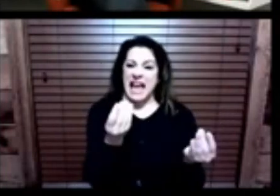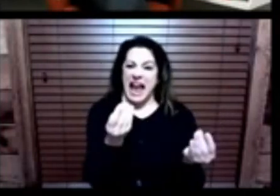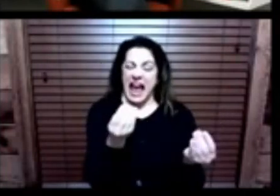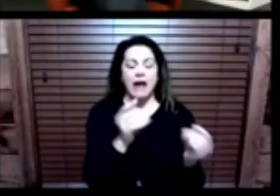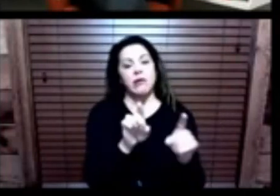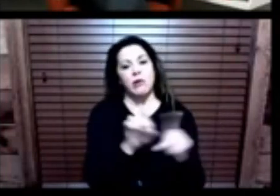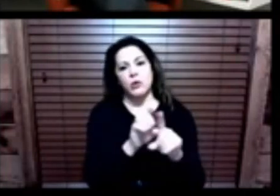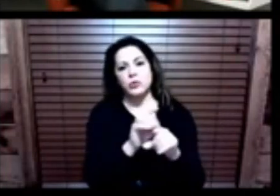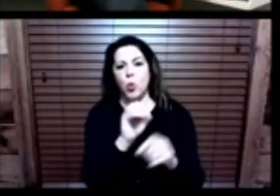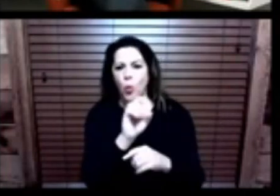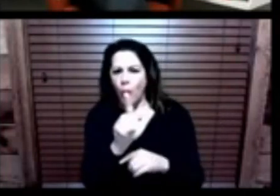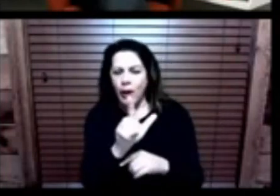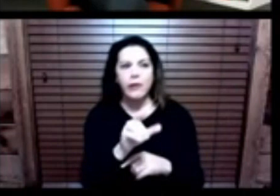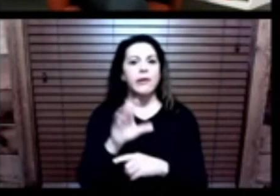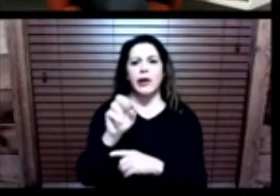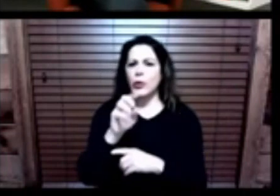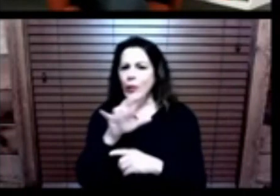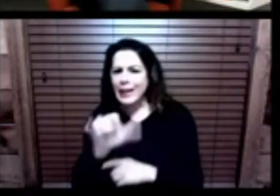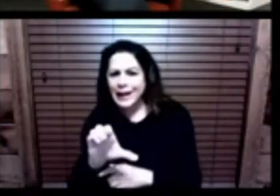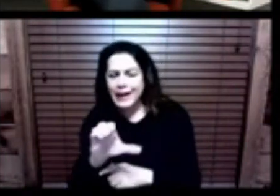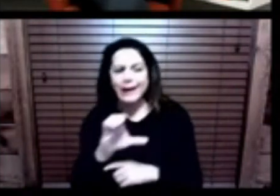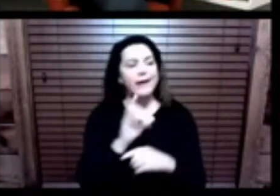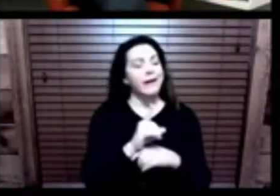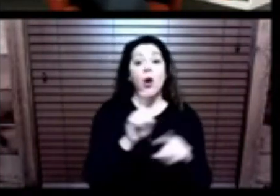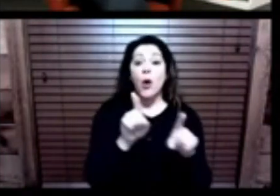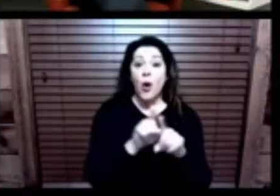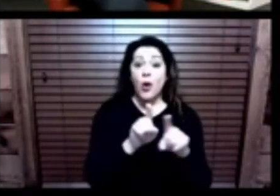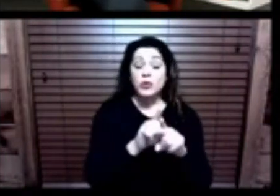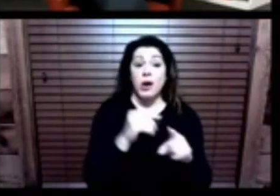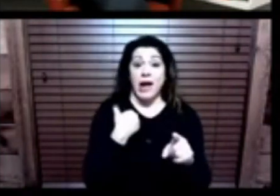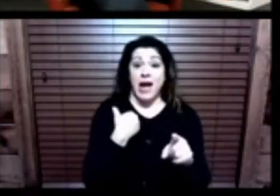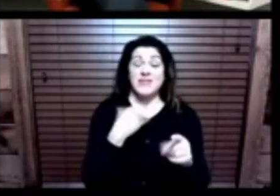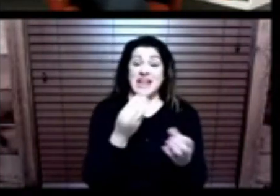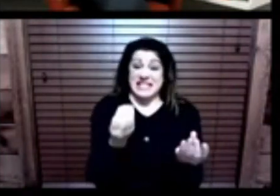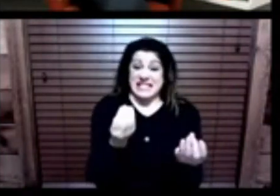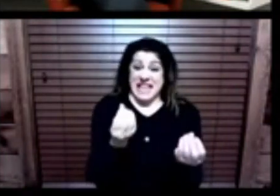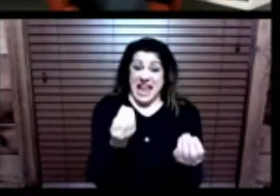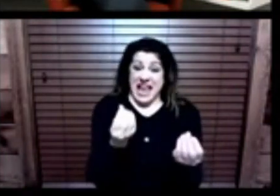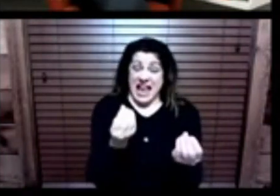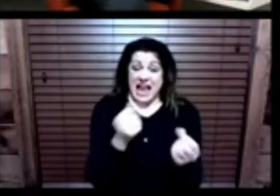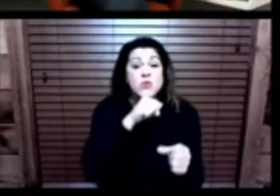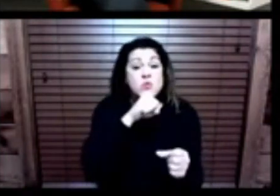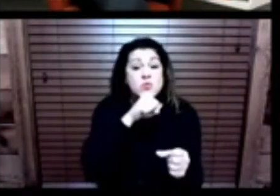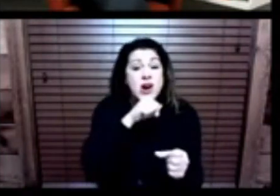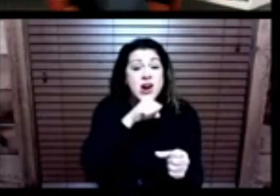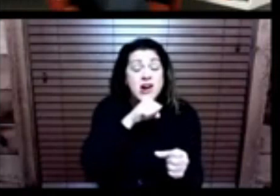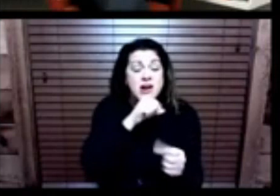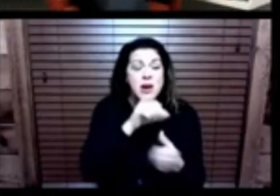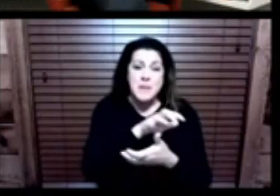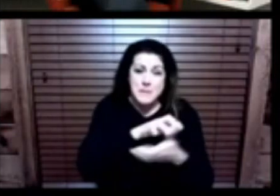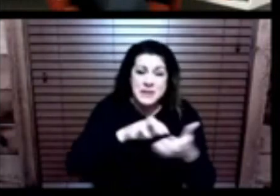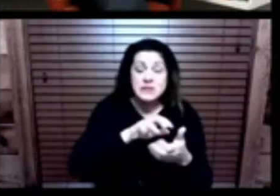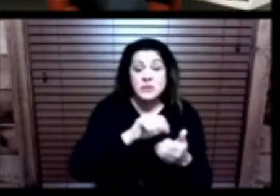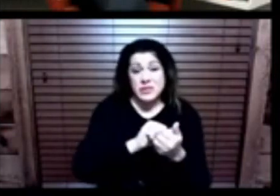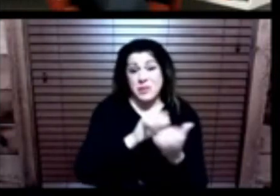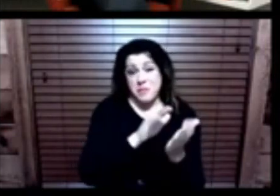oil, acrylic, and markers, and then there's sand, actually rocks mixed in that to that paint there. And